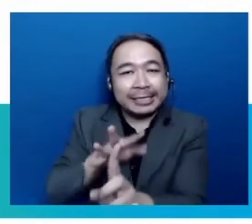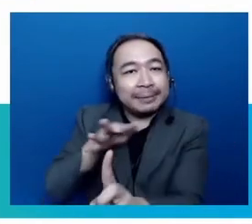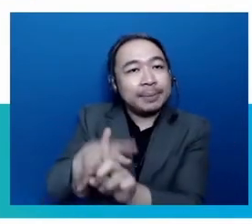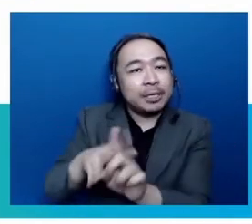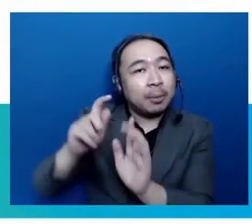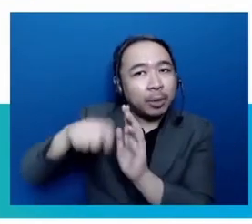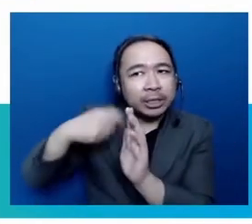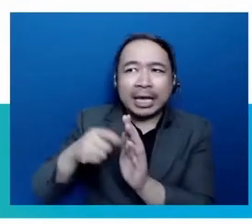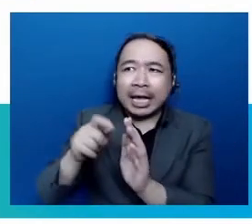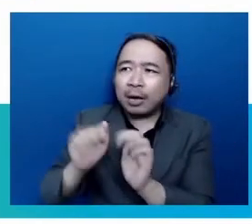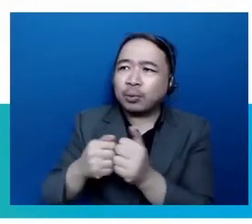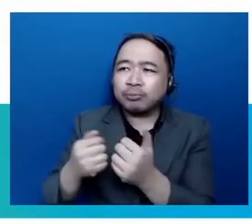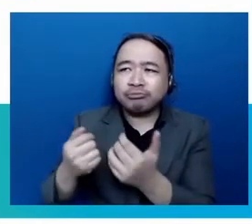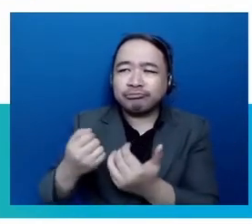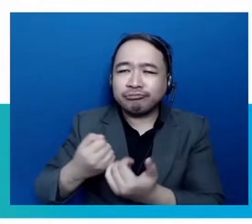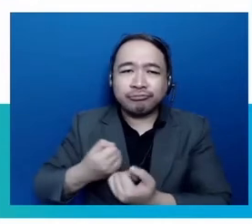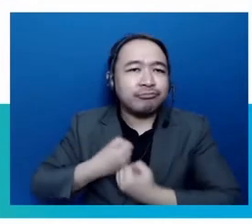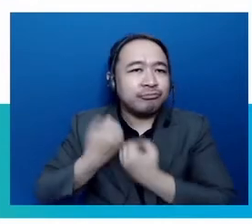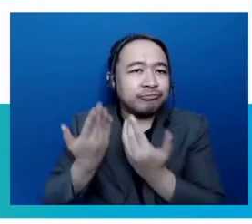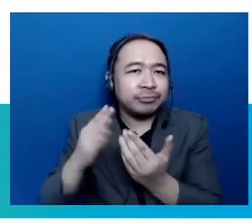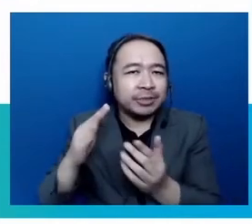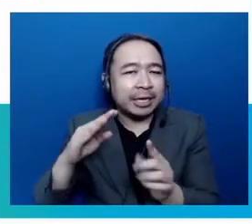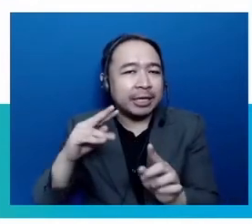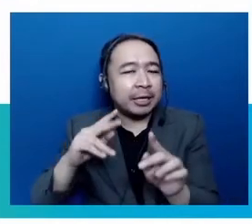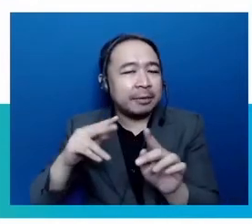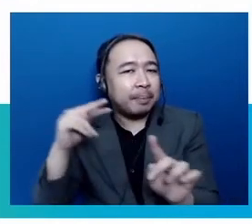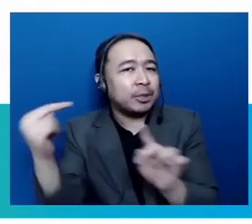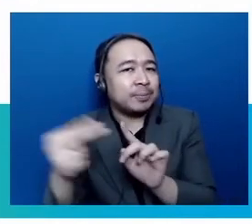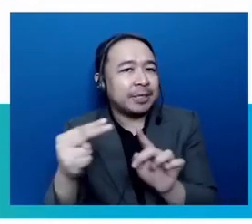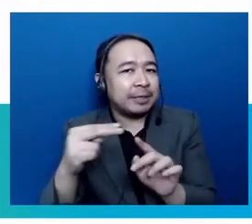sure that the capacity is being built, not just